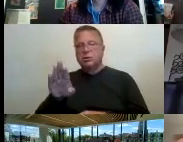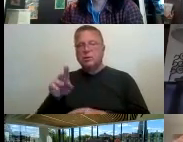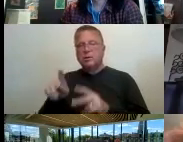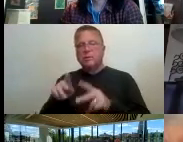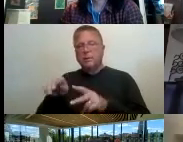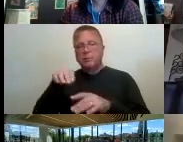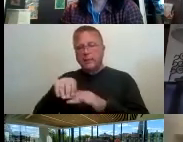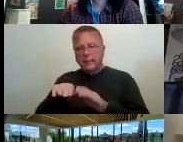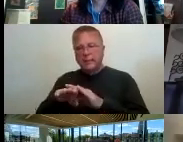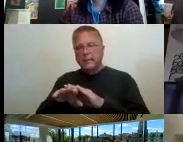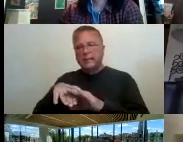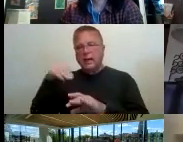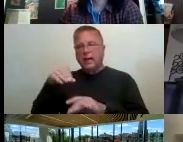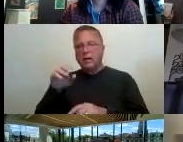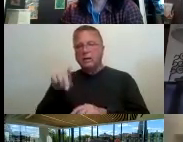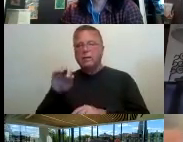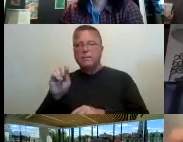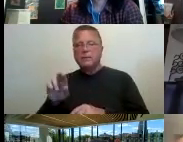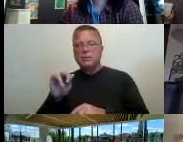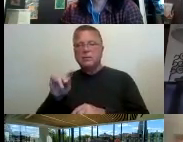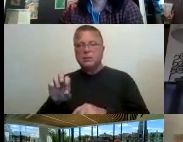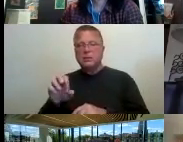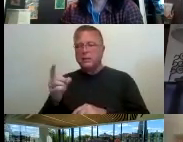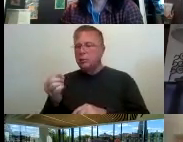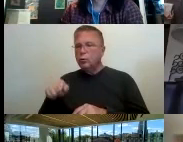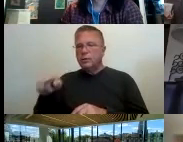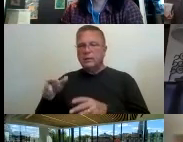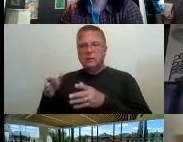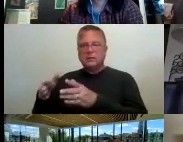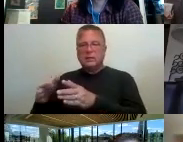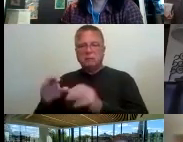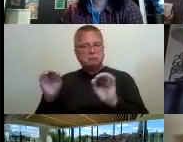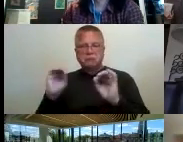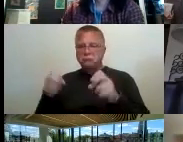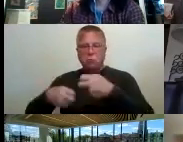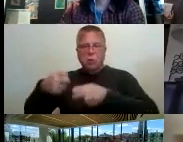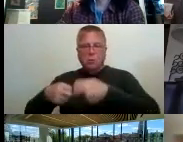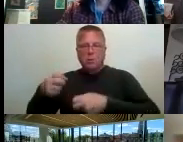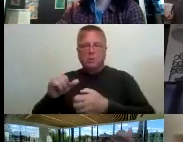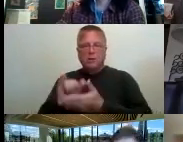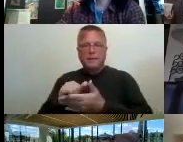and out of that passenger side of the car do so at the sidewalk. So there's no conflict at all for that.